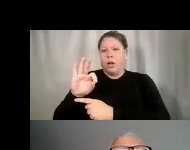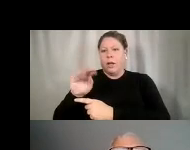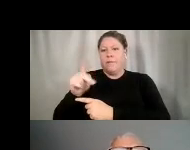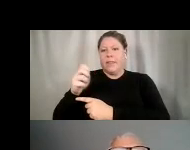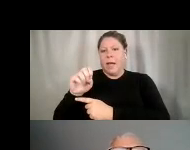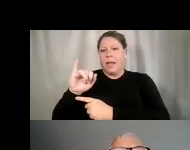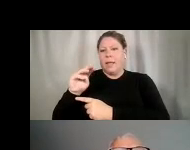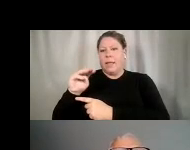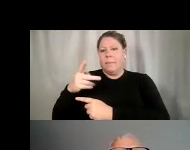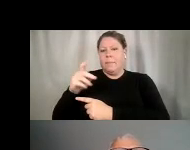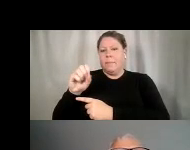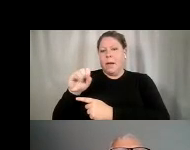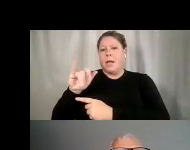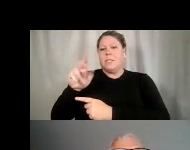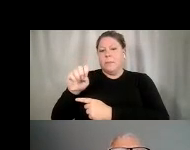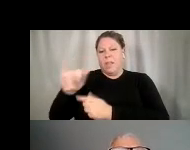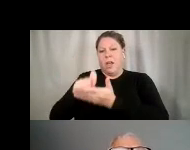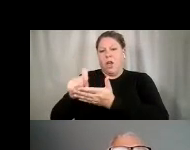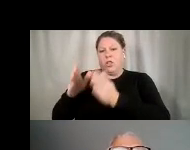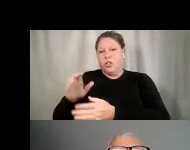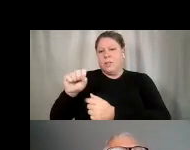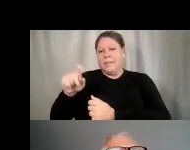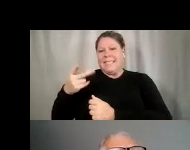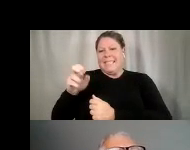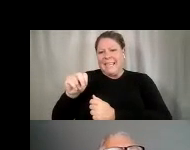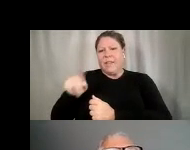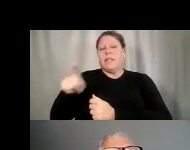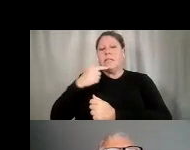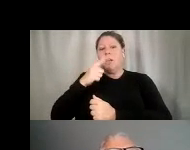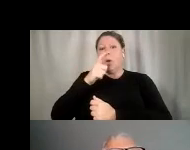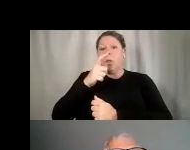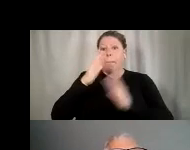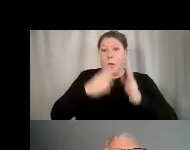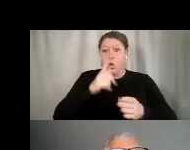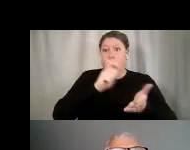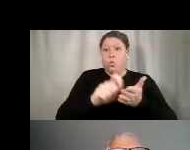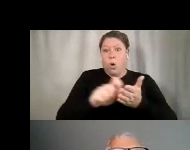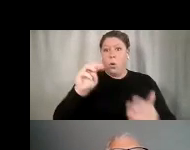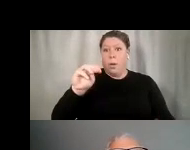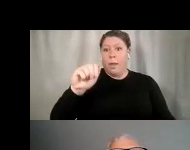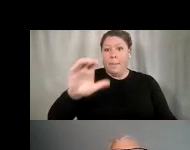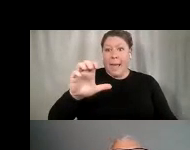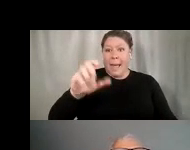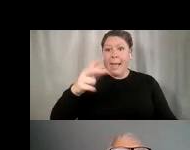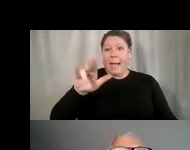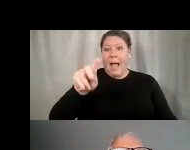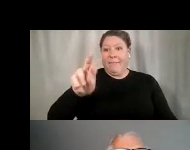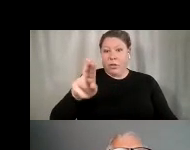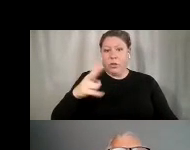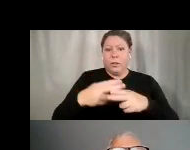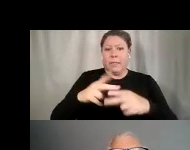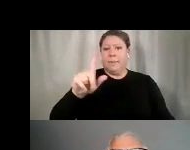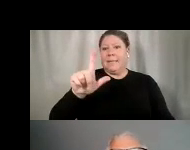Stephen Kotler talks about the writer for MacGyver. The writer for MacGyver, Lee Zotloff, had to